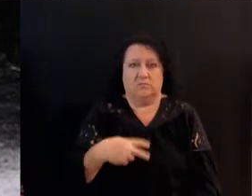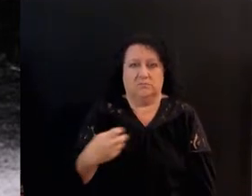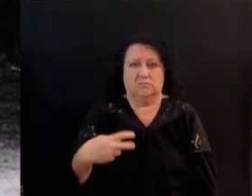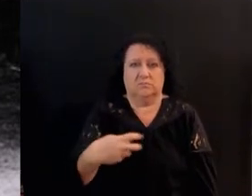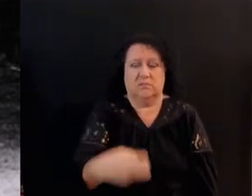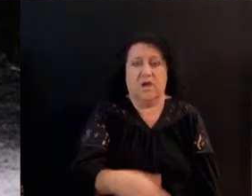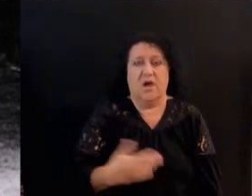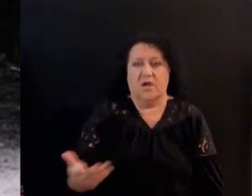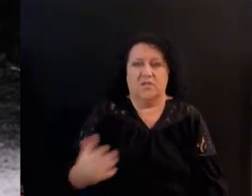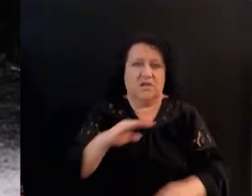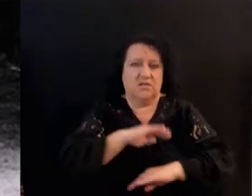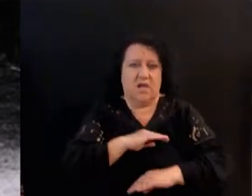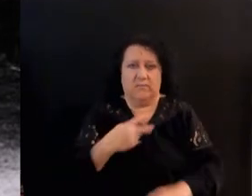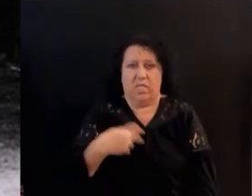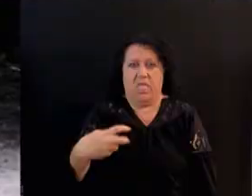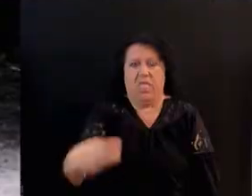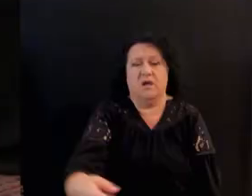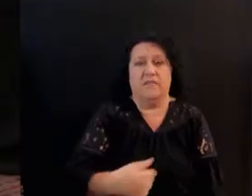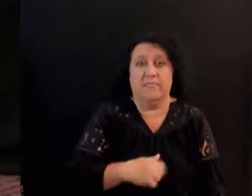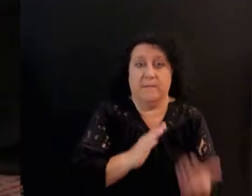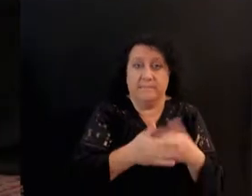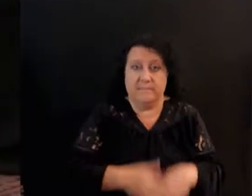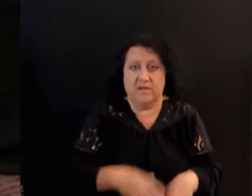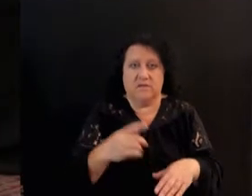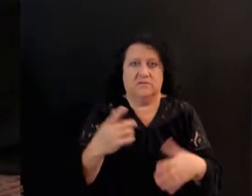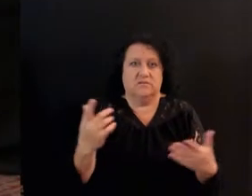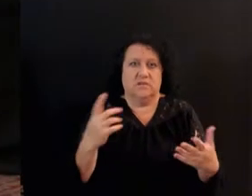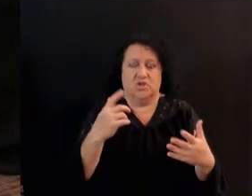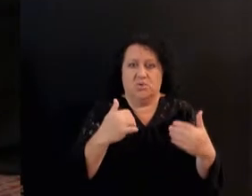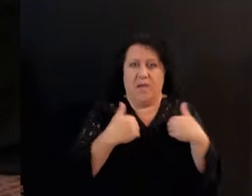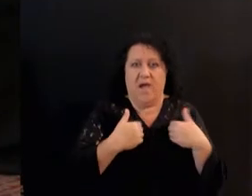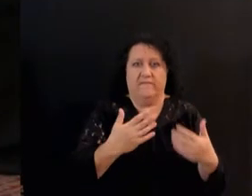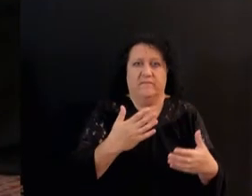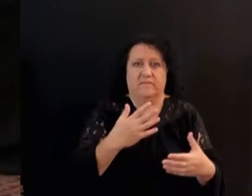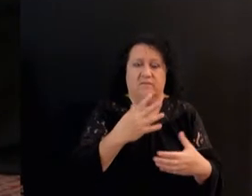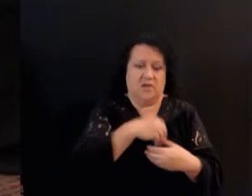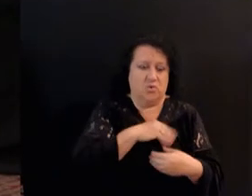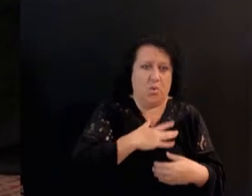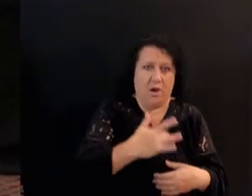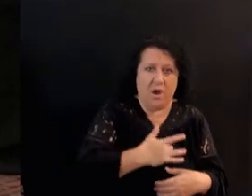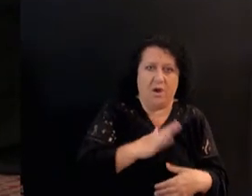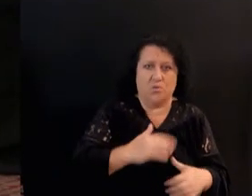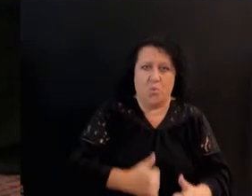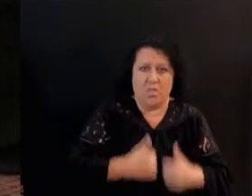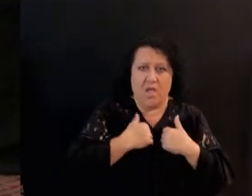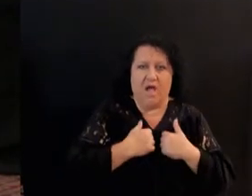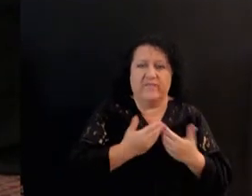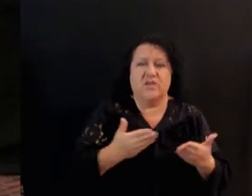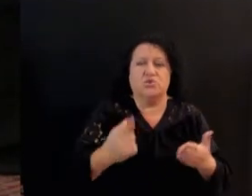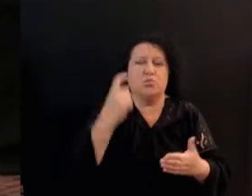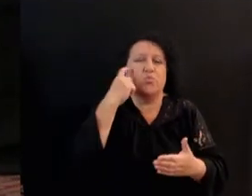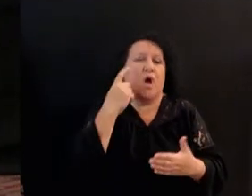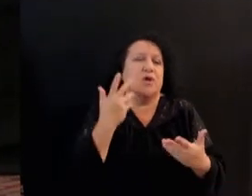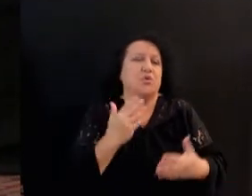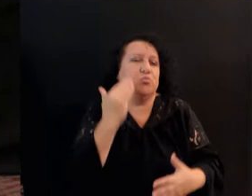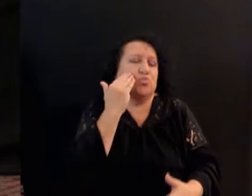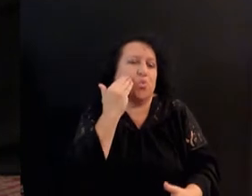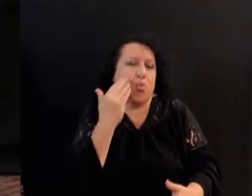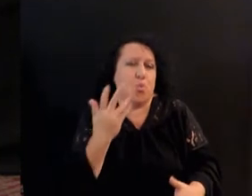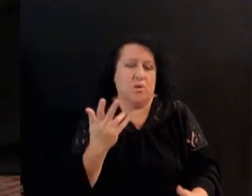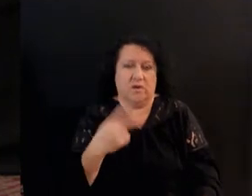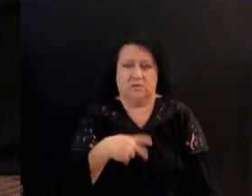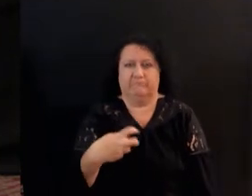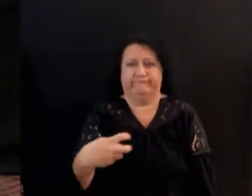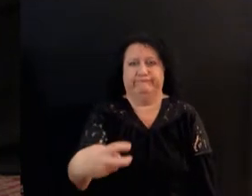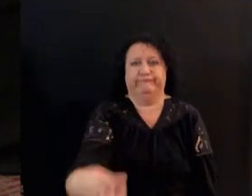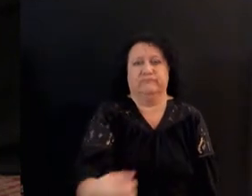your heart, in your life that you thought you knew. Proverbs 14, verse 30 says it this way, a sound heart is